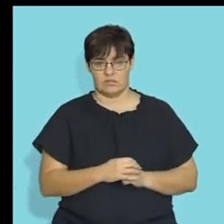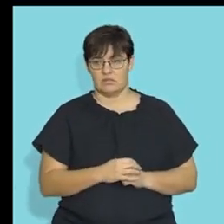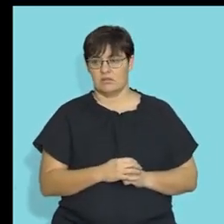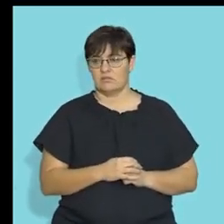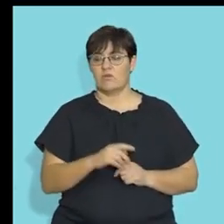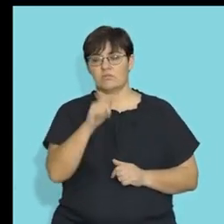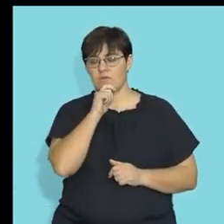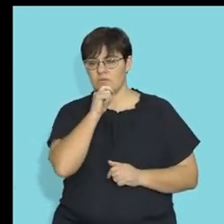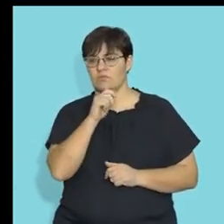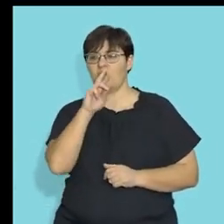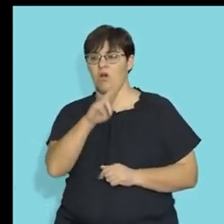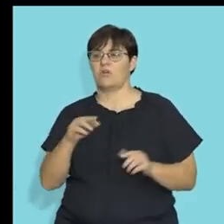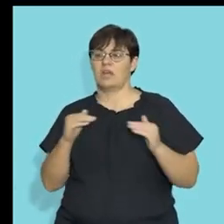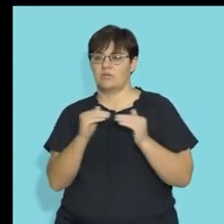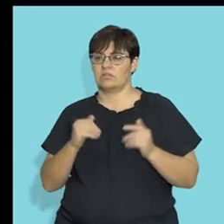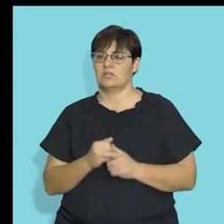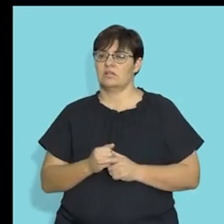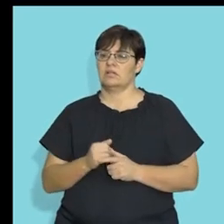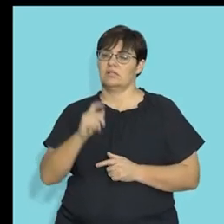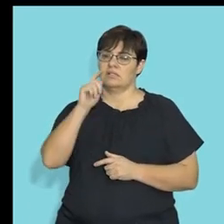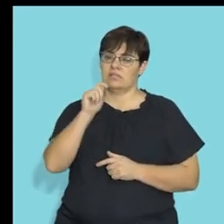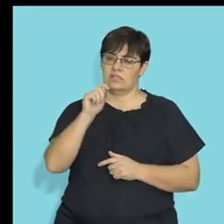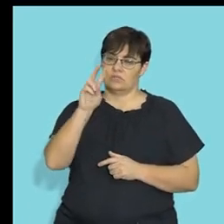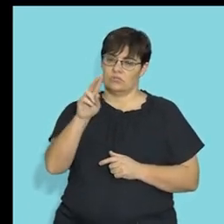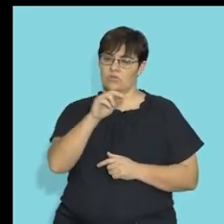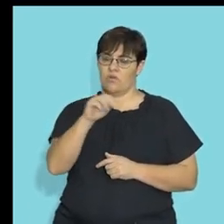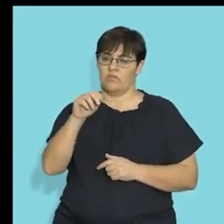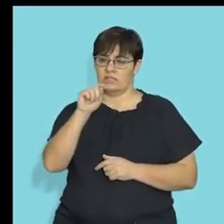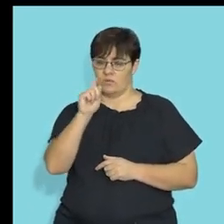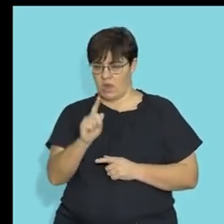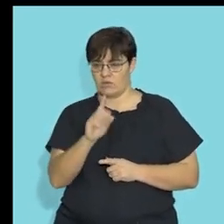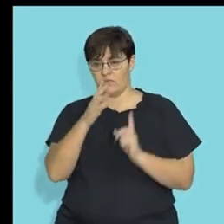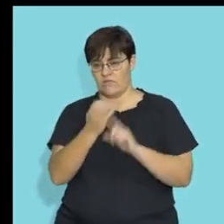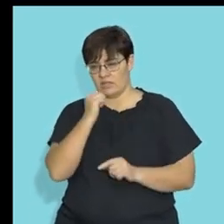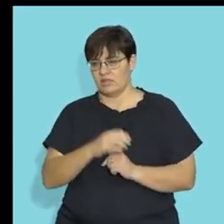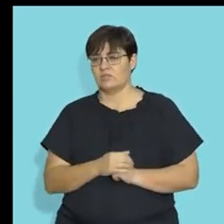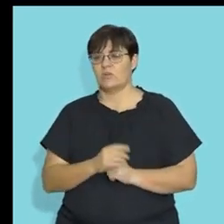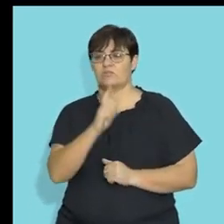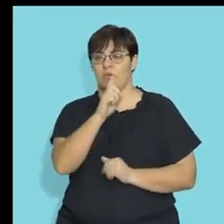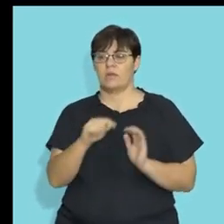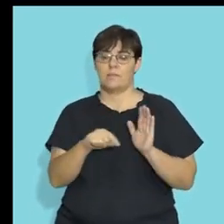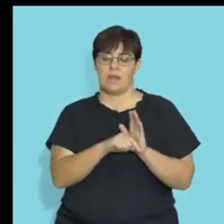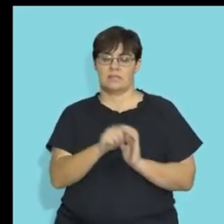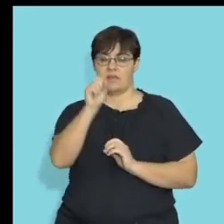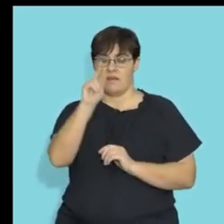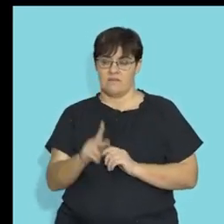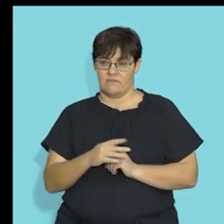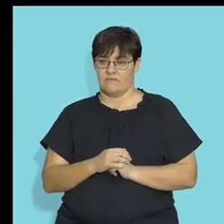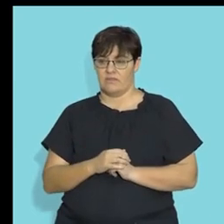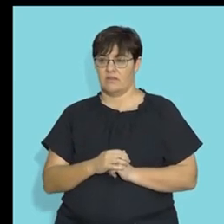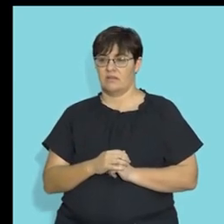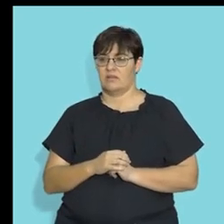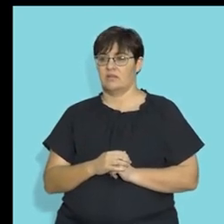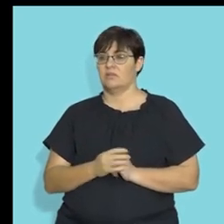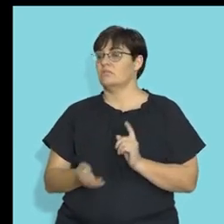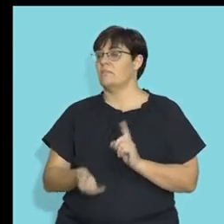of 32. You can also use your R is equal to T2 over T1 to find this. So the denominator will be 1 minus